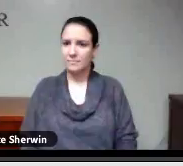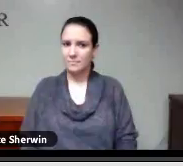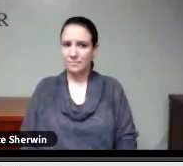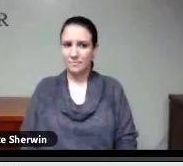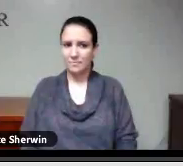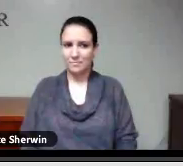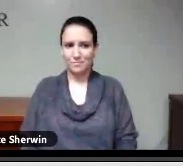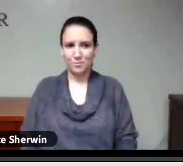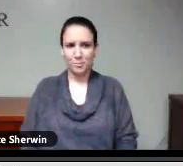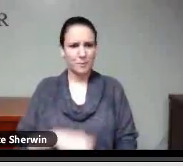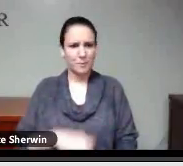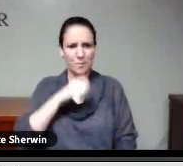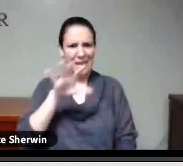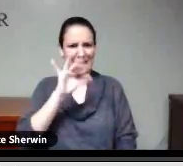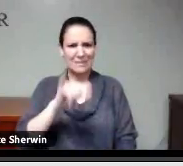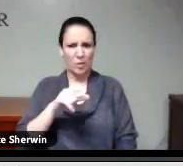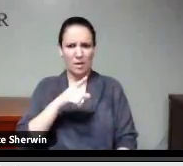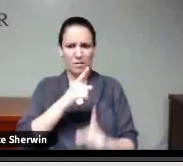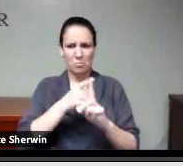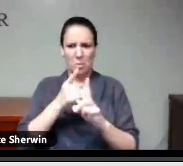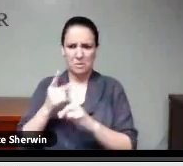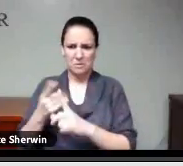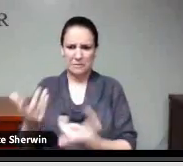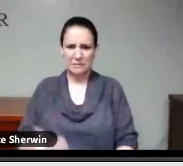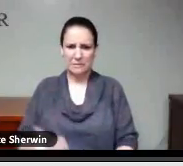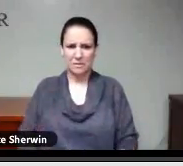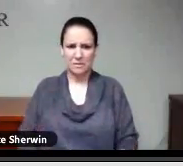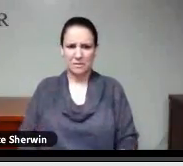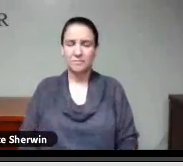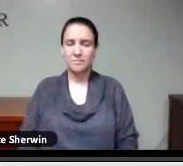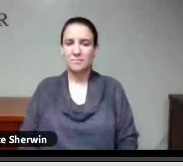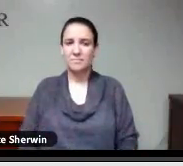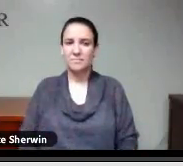I didn't do this on purpose. Look at me.